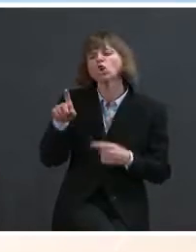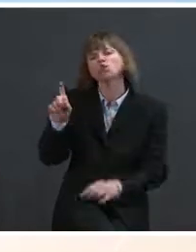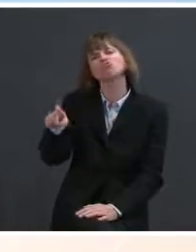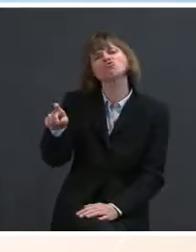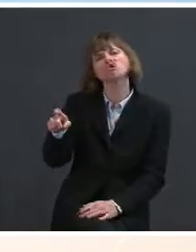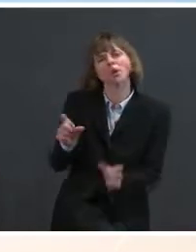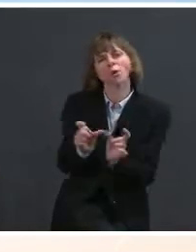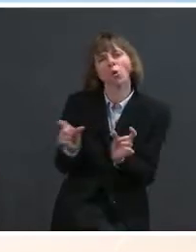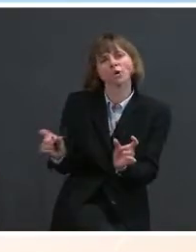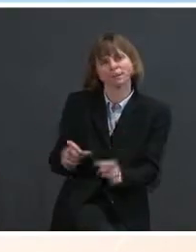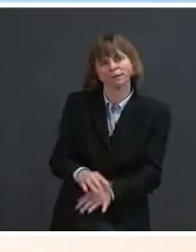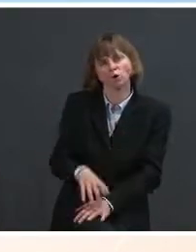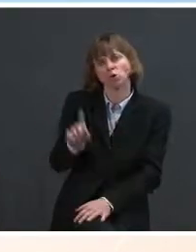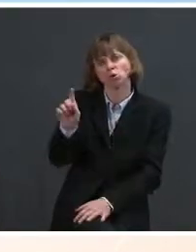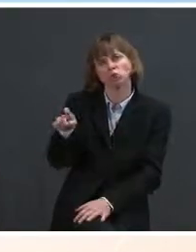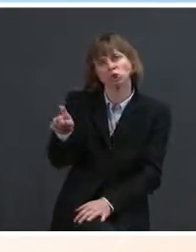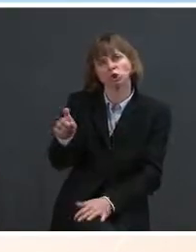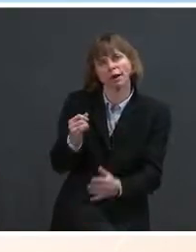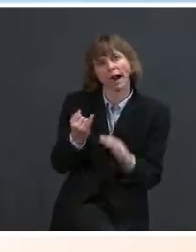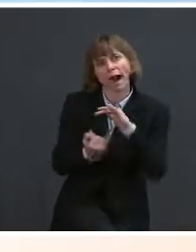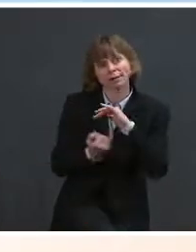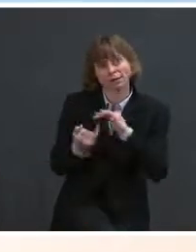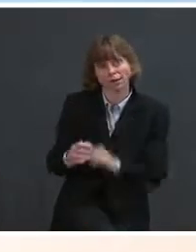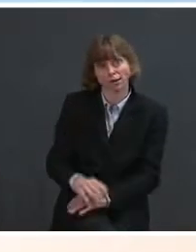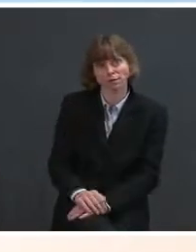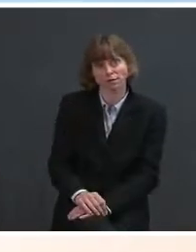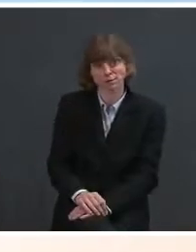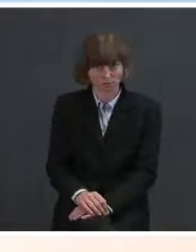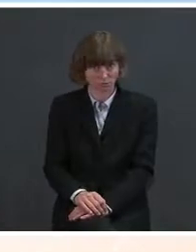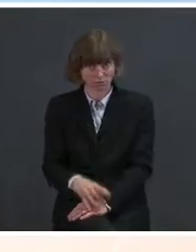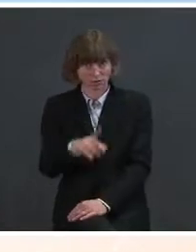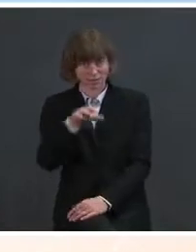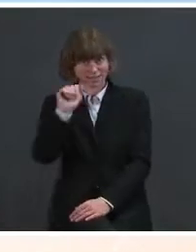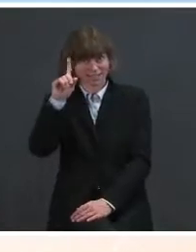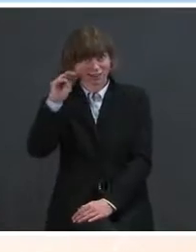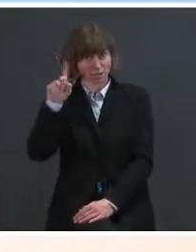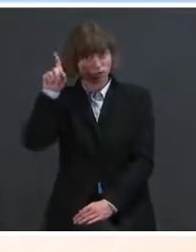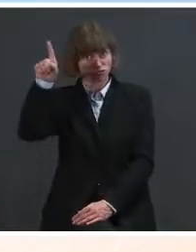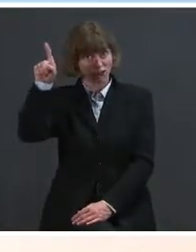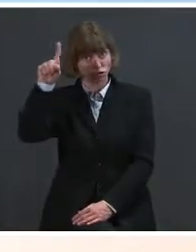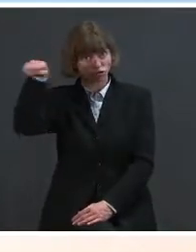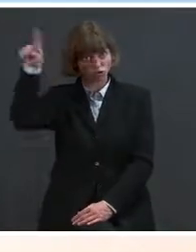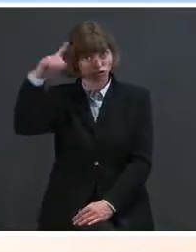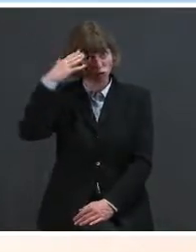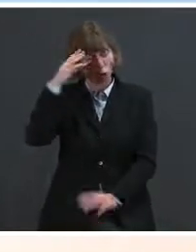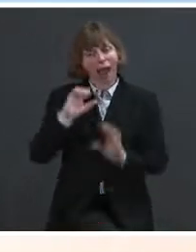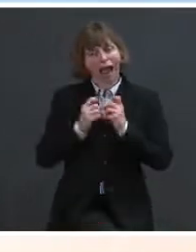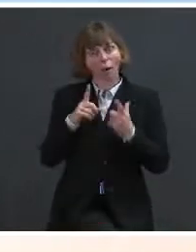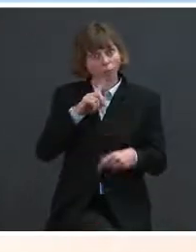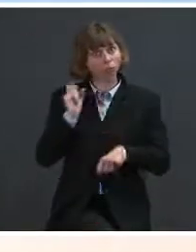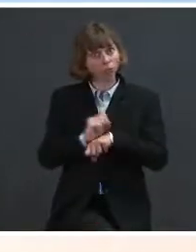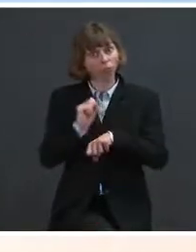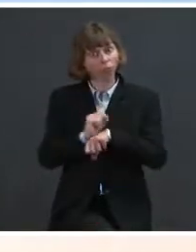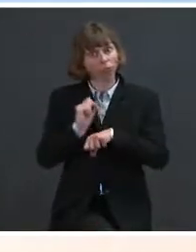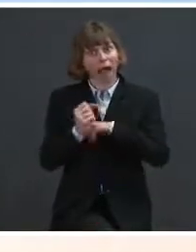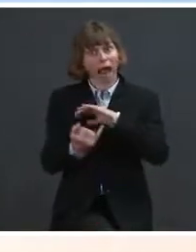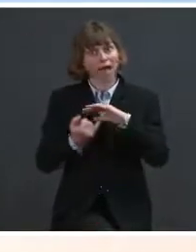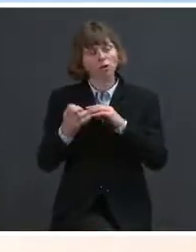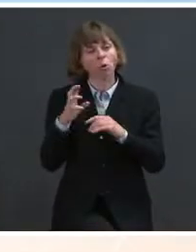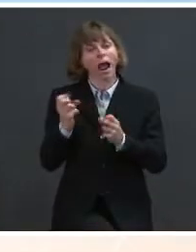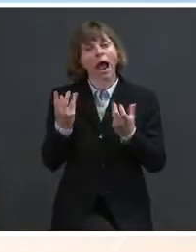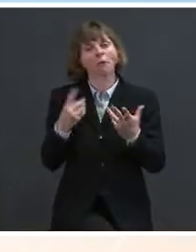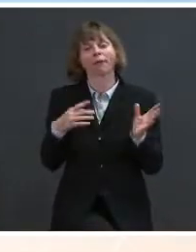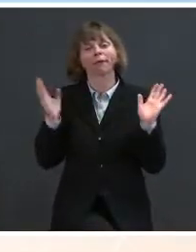isolate. Does the administration know how many actually do versus how many actually just go off to wherever?